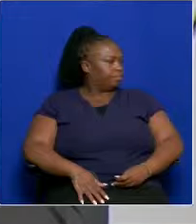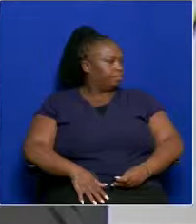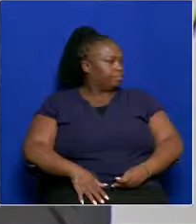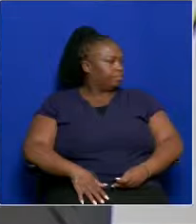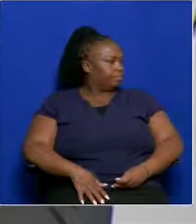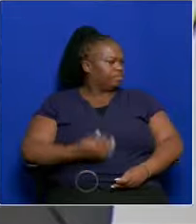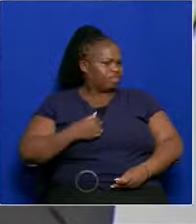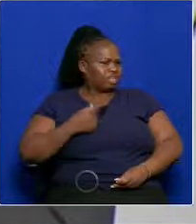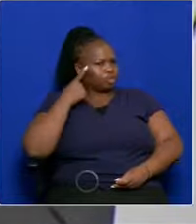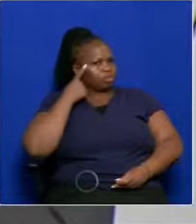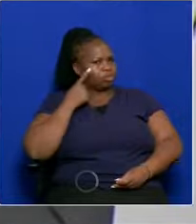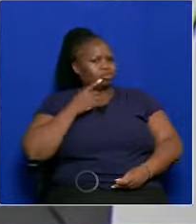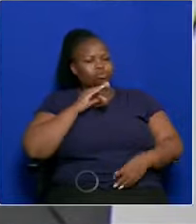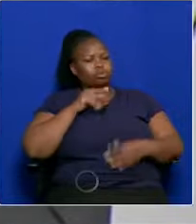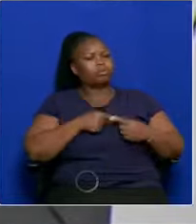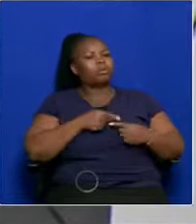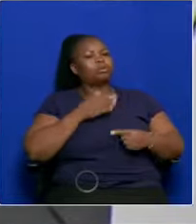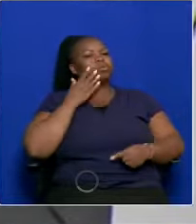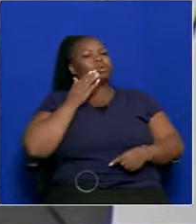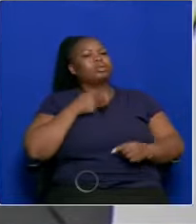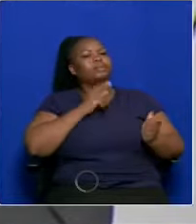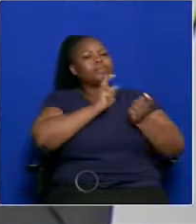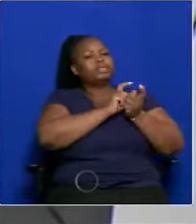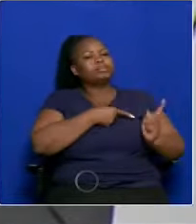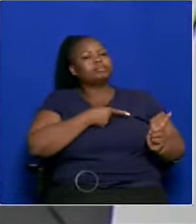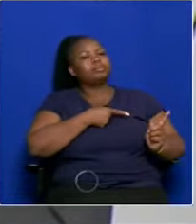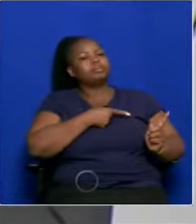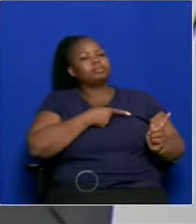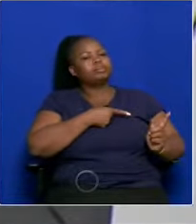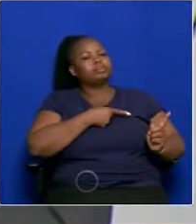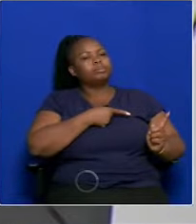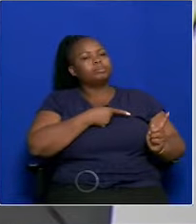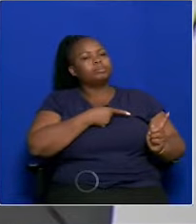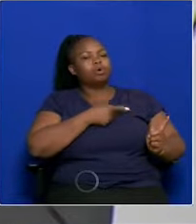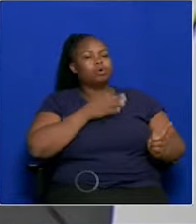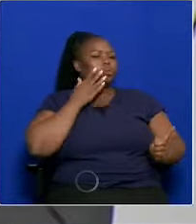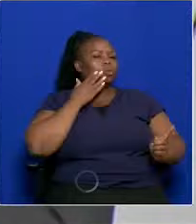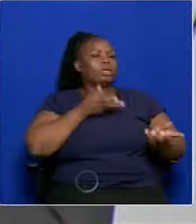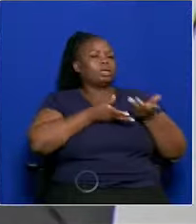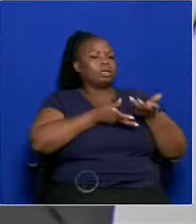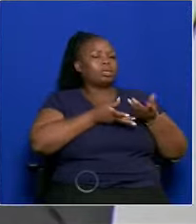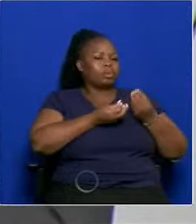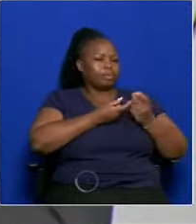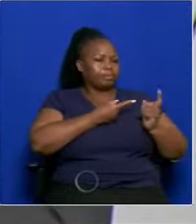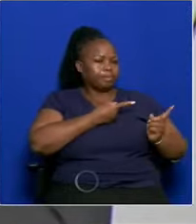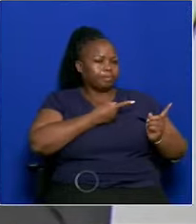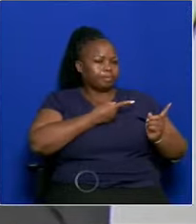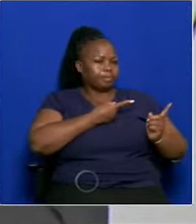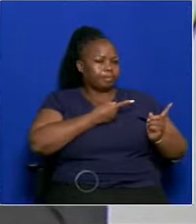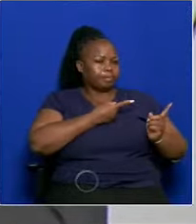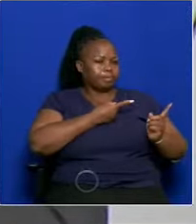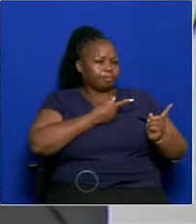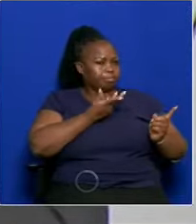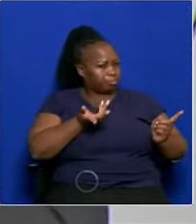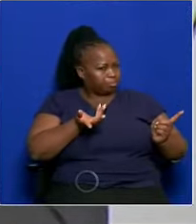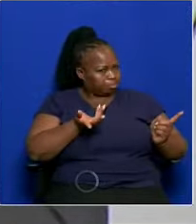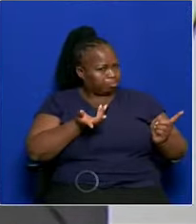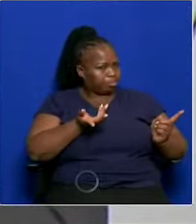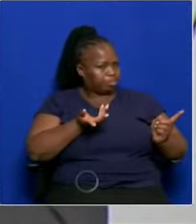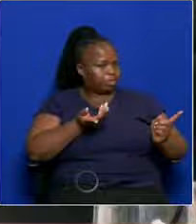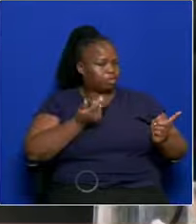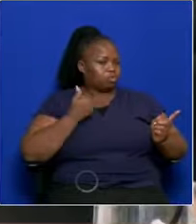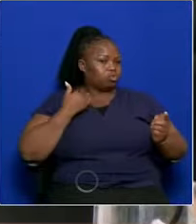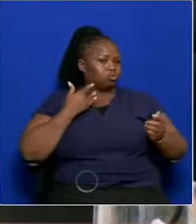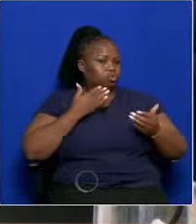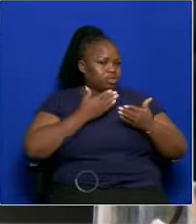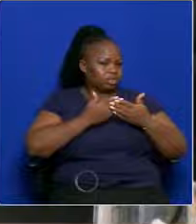when I met him and when I was engaging with him until certain period. But we